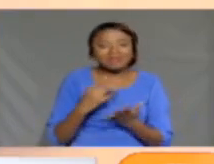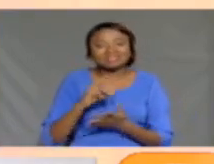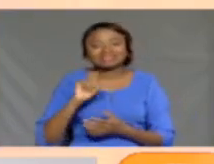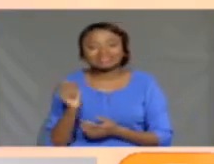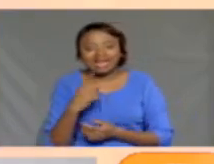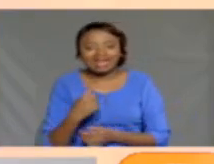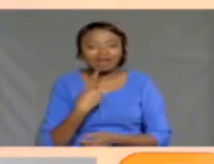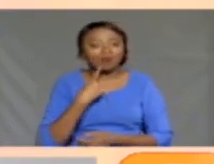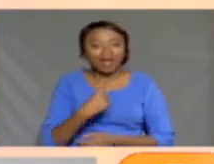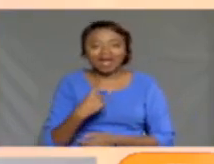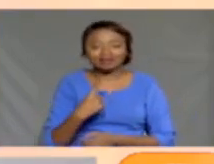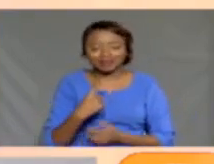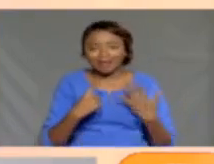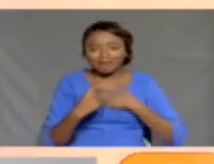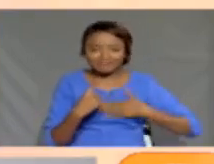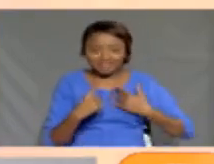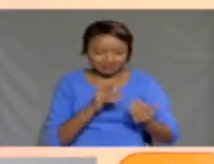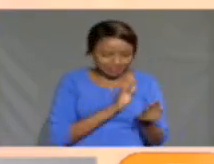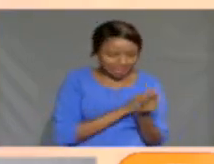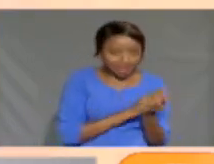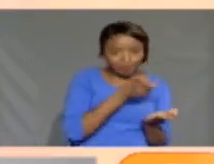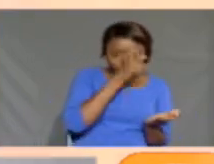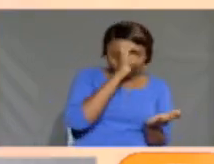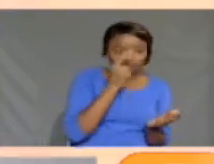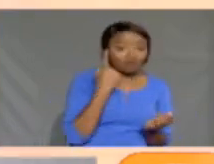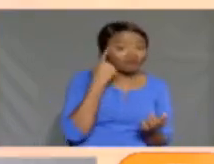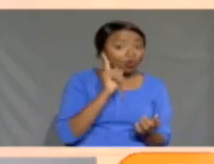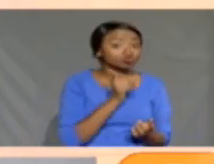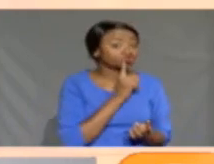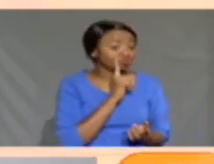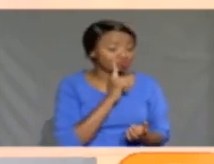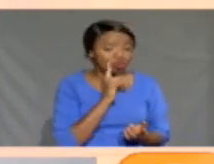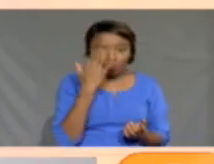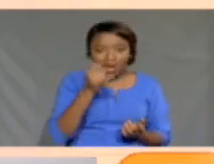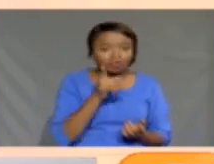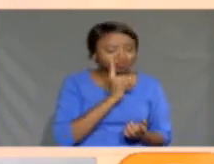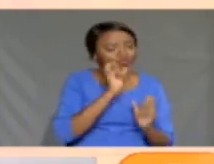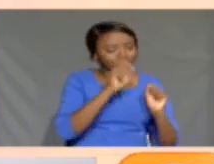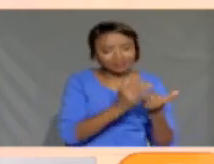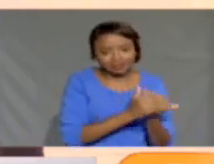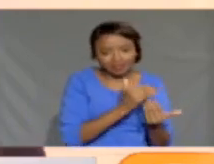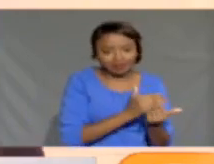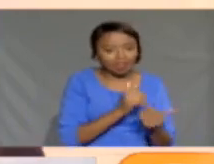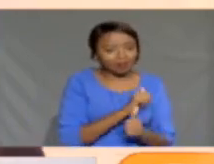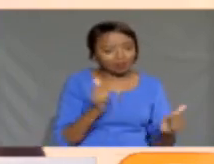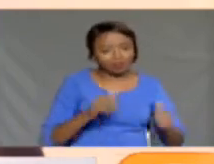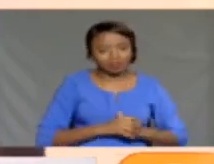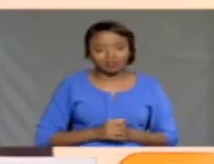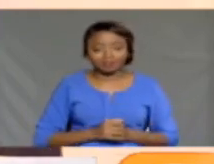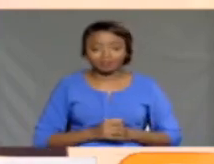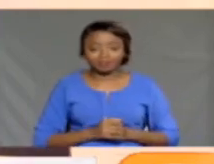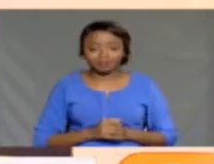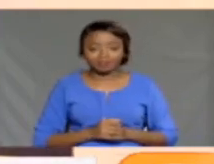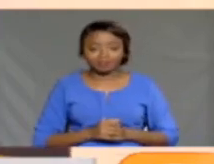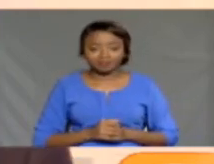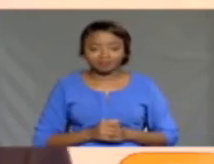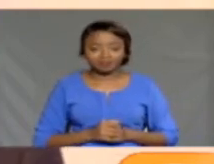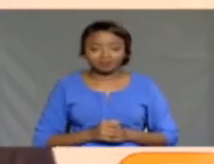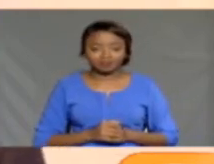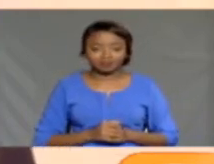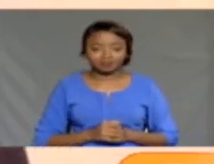bob aside for your tomorrow, because you must take care of tomorrow today. The product of